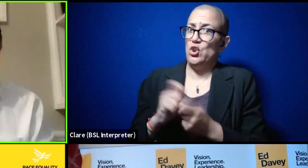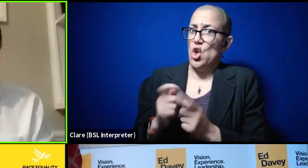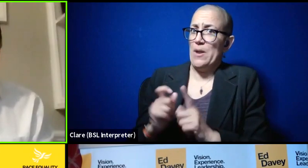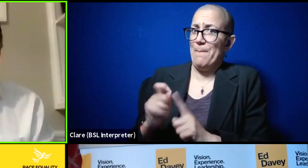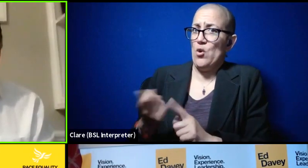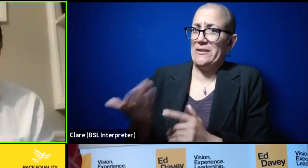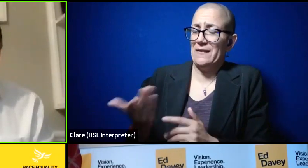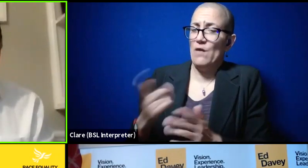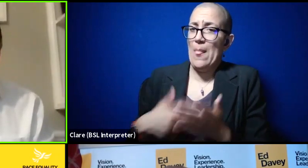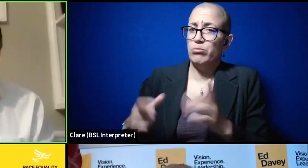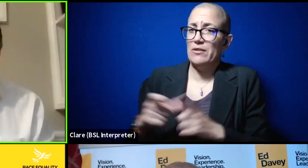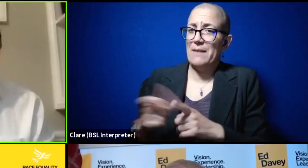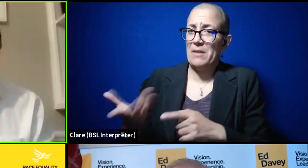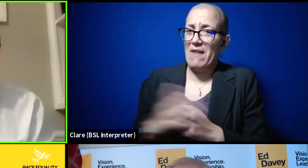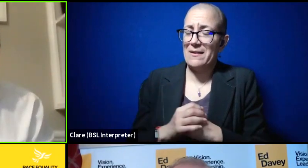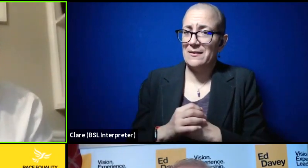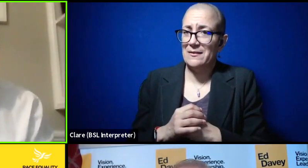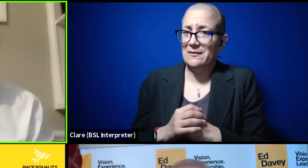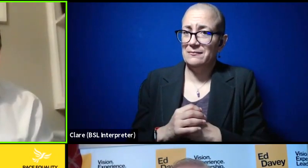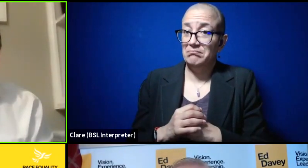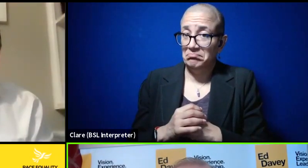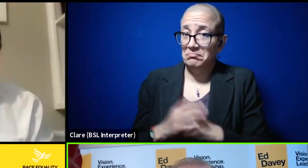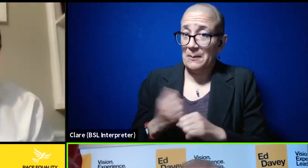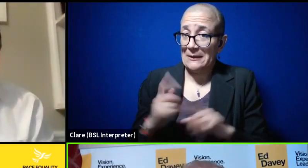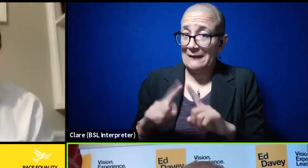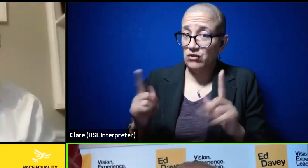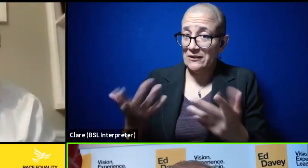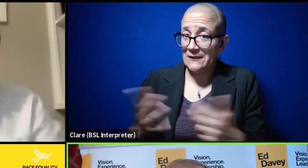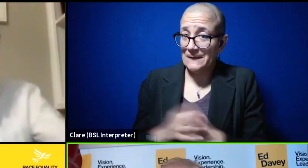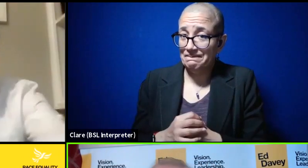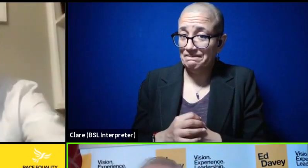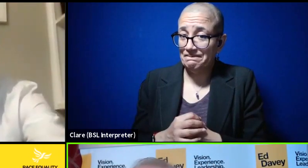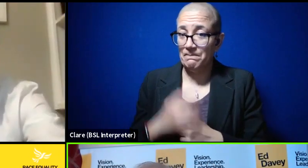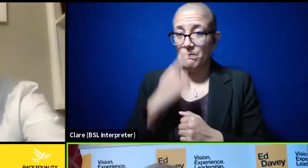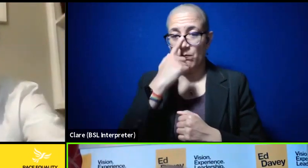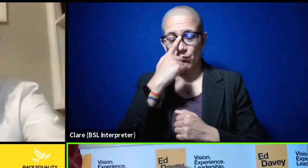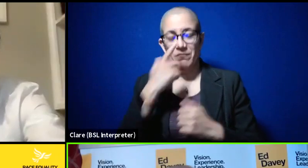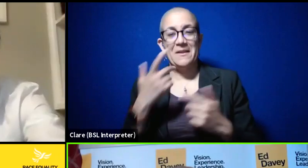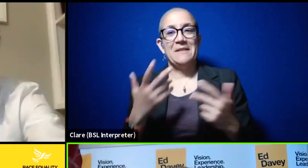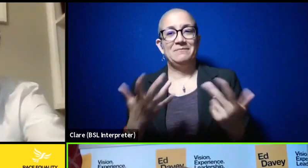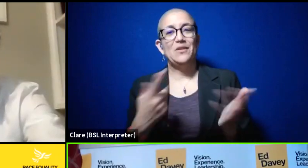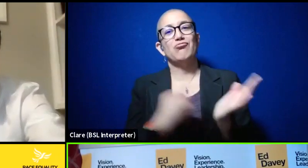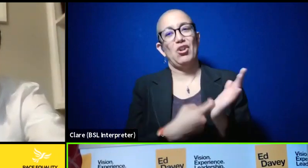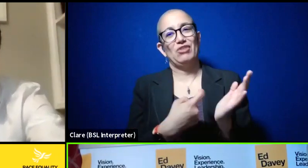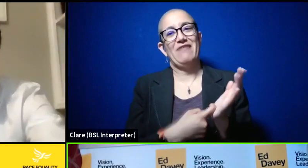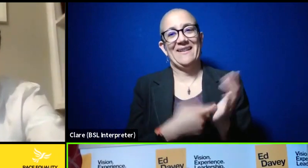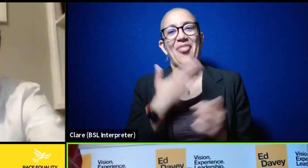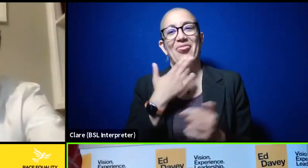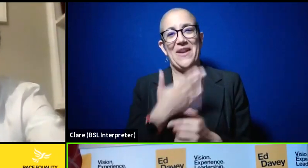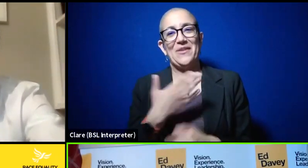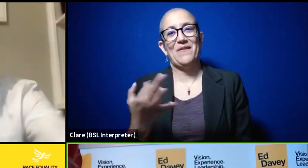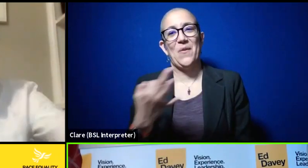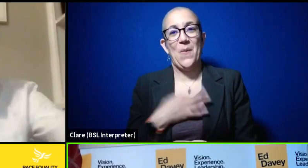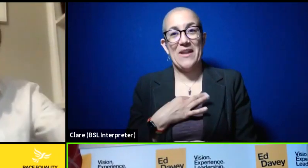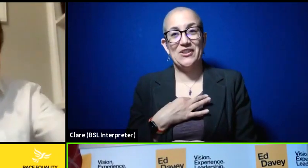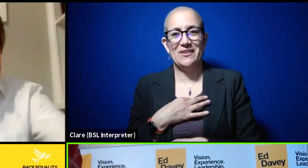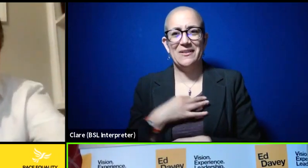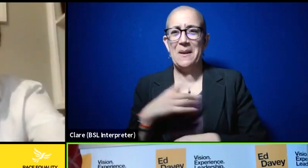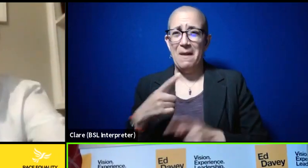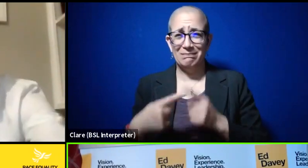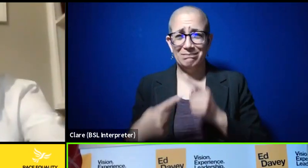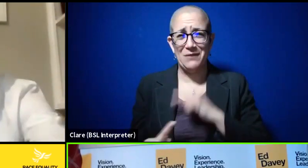for the Liberal Democrats, and does that still make a difference now on Brexit? Sundar and Roderick, thank you for the question, but you're taking me back